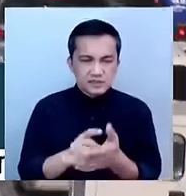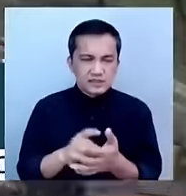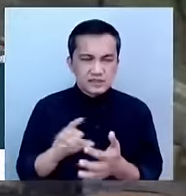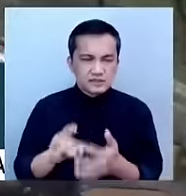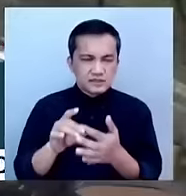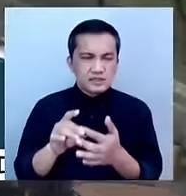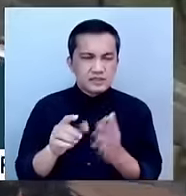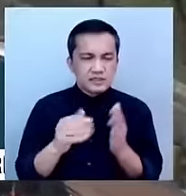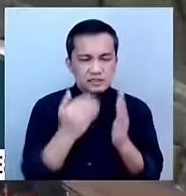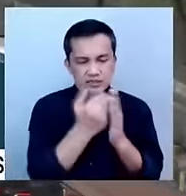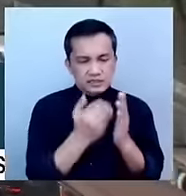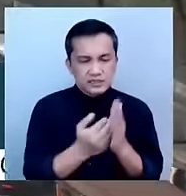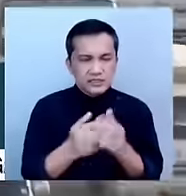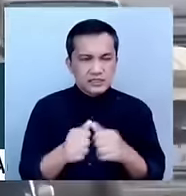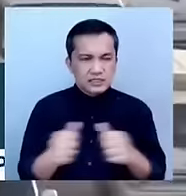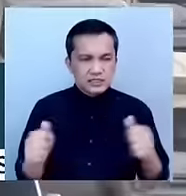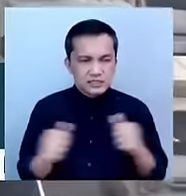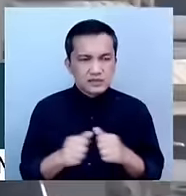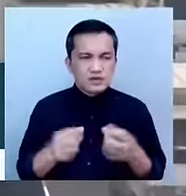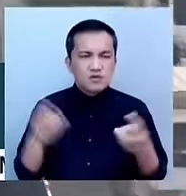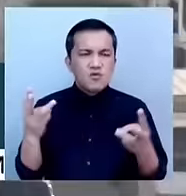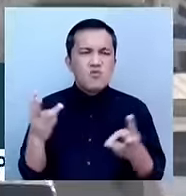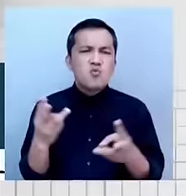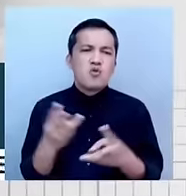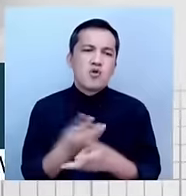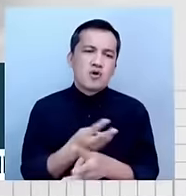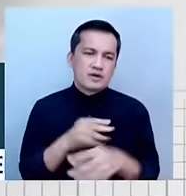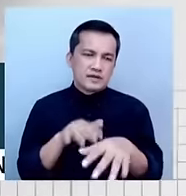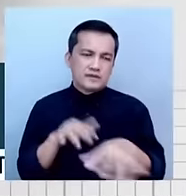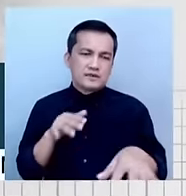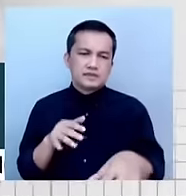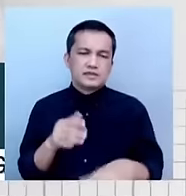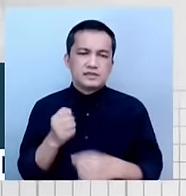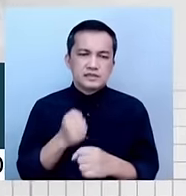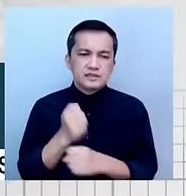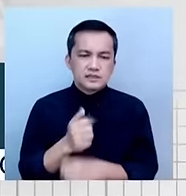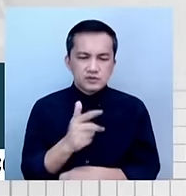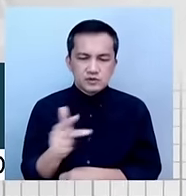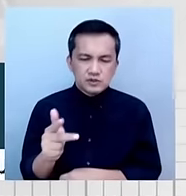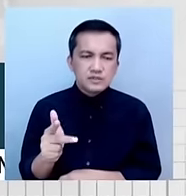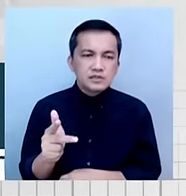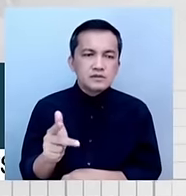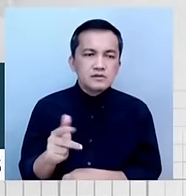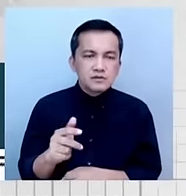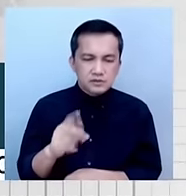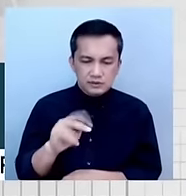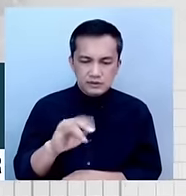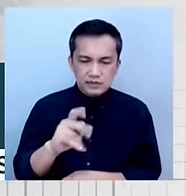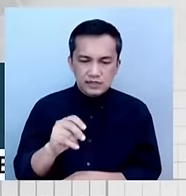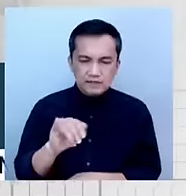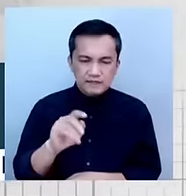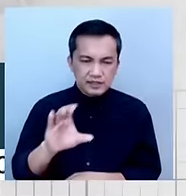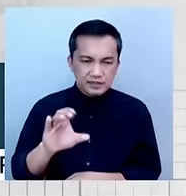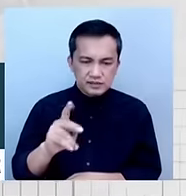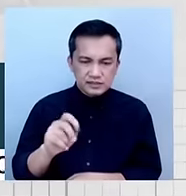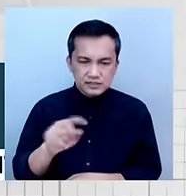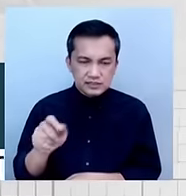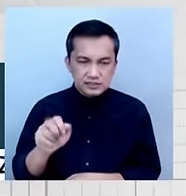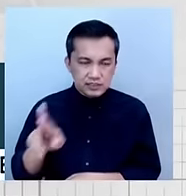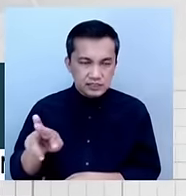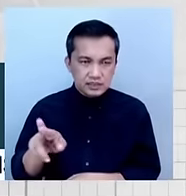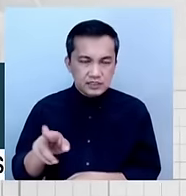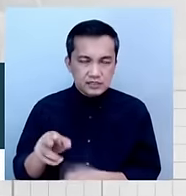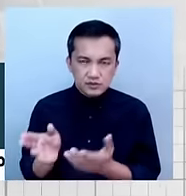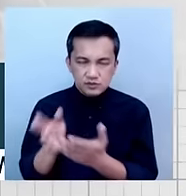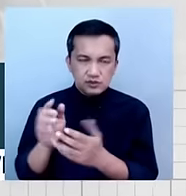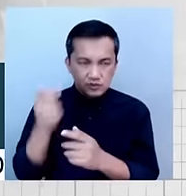areas with the worst traffic in 2023. Aside from a traffic czar, MAP urged the government to